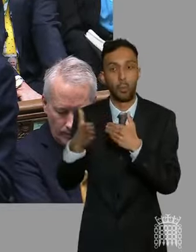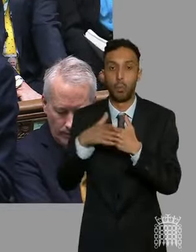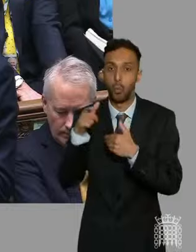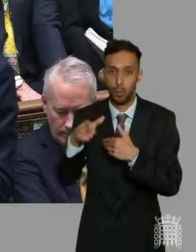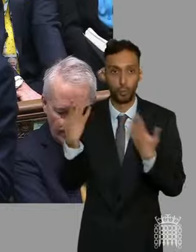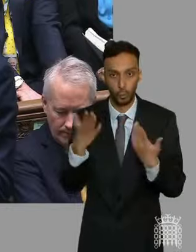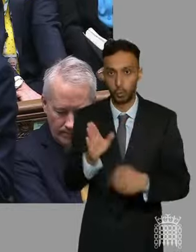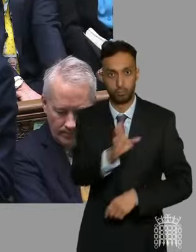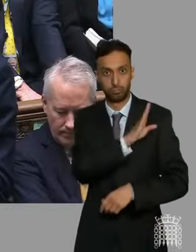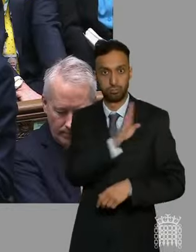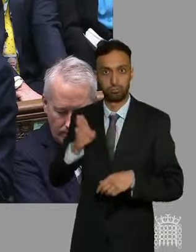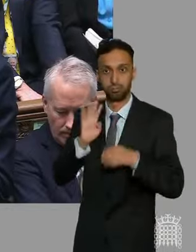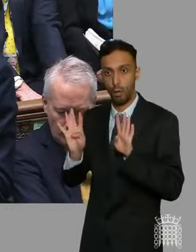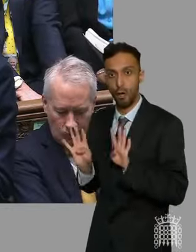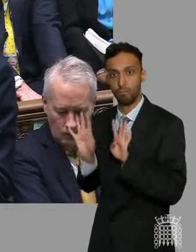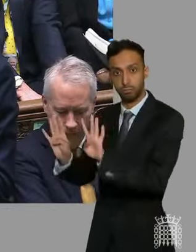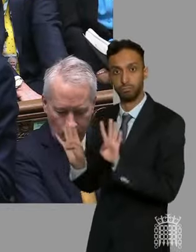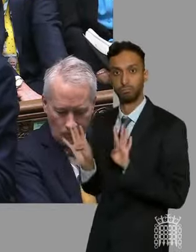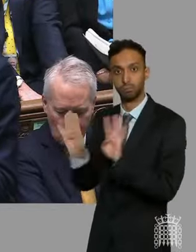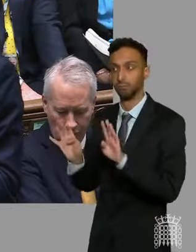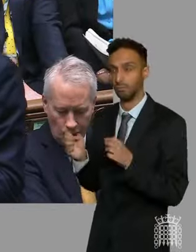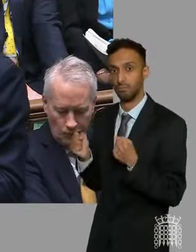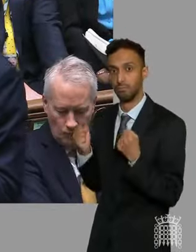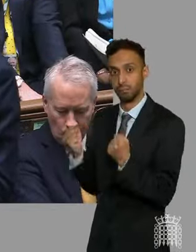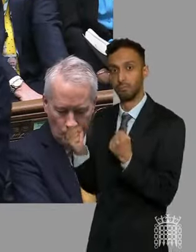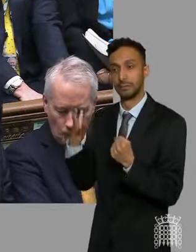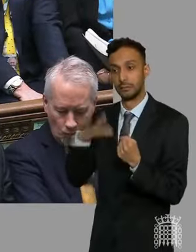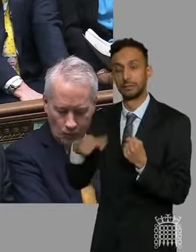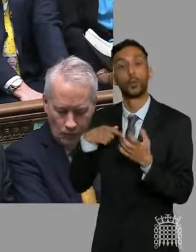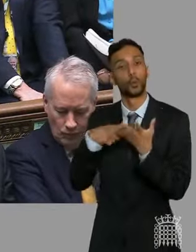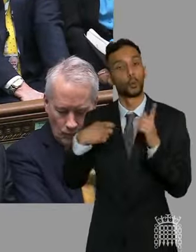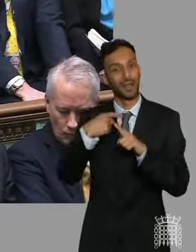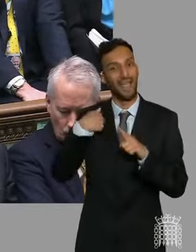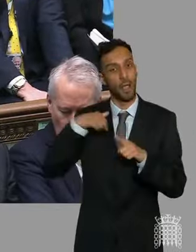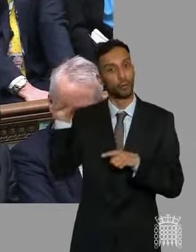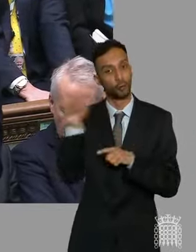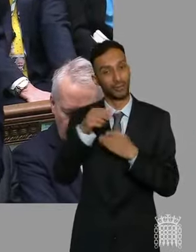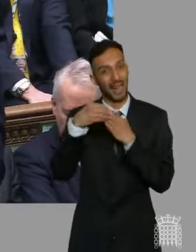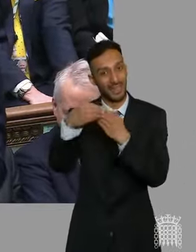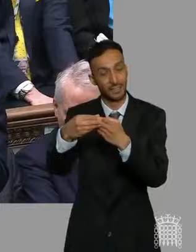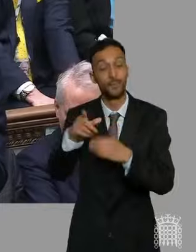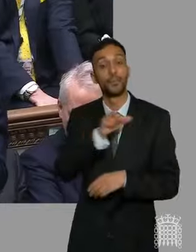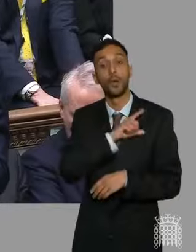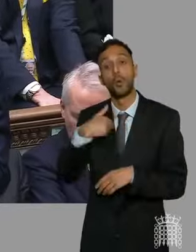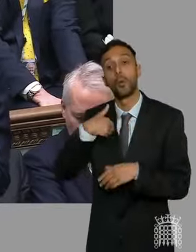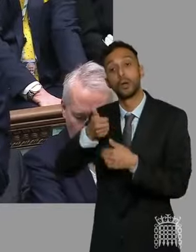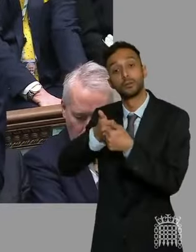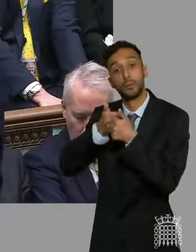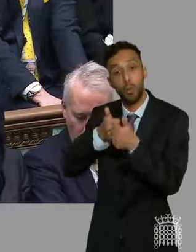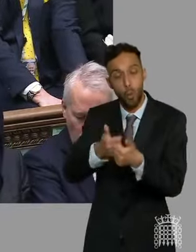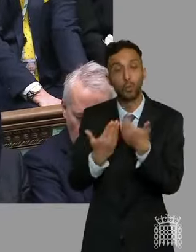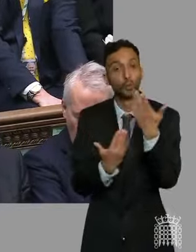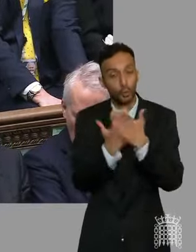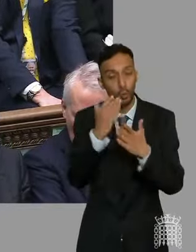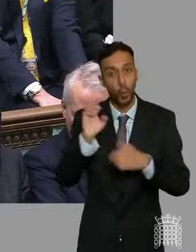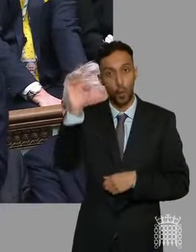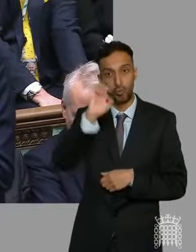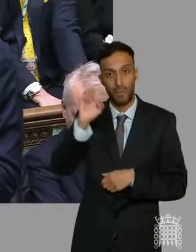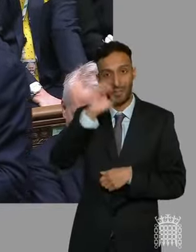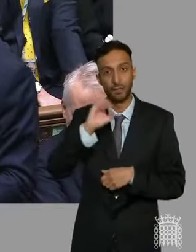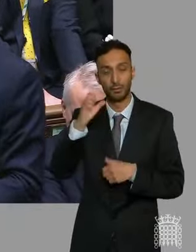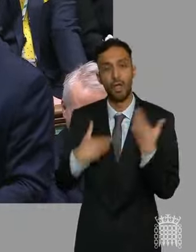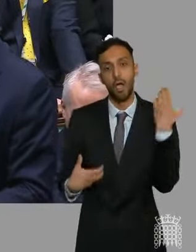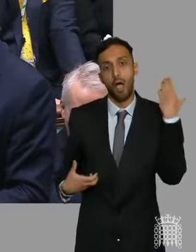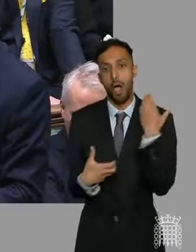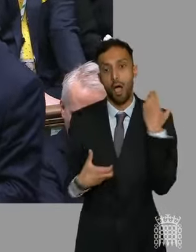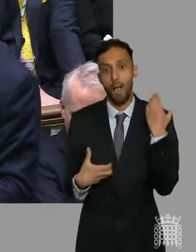new European rearmament bank, so we can finance a big increase in the manufacturing capacity without the